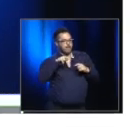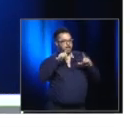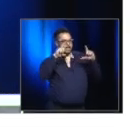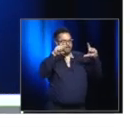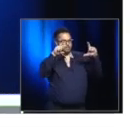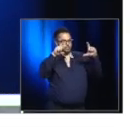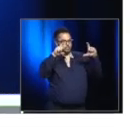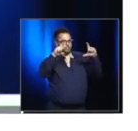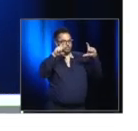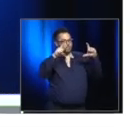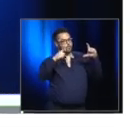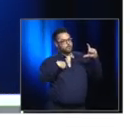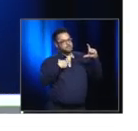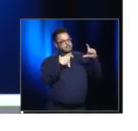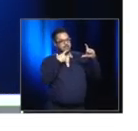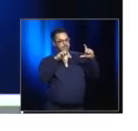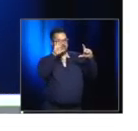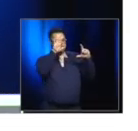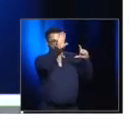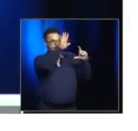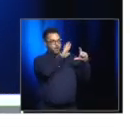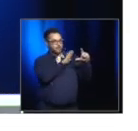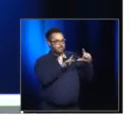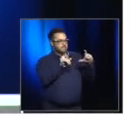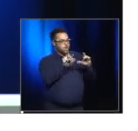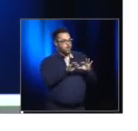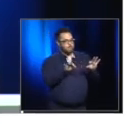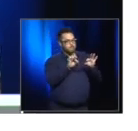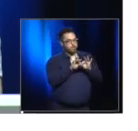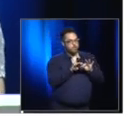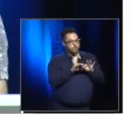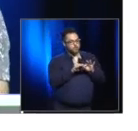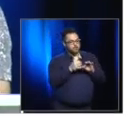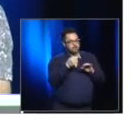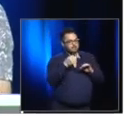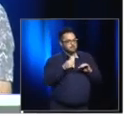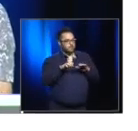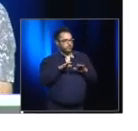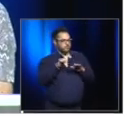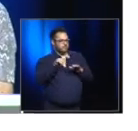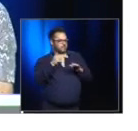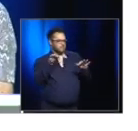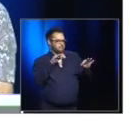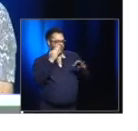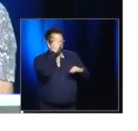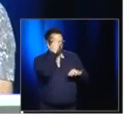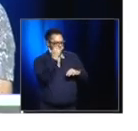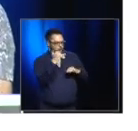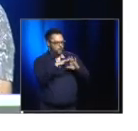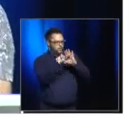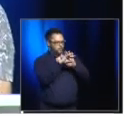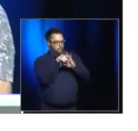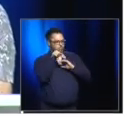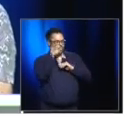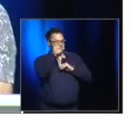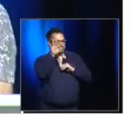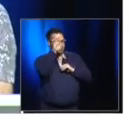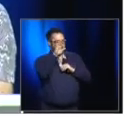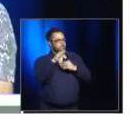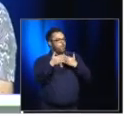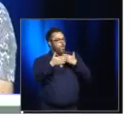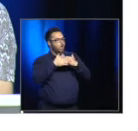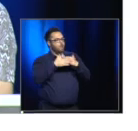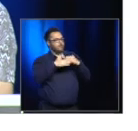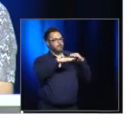just proclaimed as being the areas of ecological significance in the Southern Ocean. And you can see that they're scattered right along the Antarctic continental